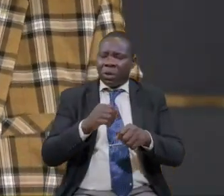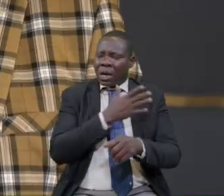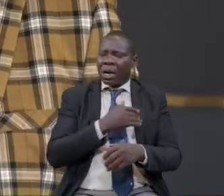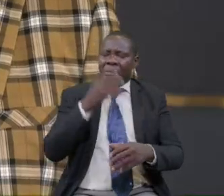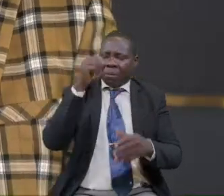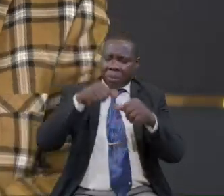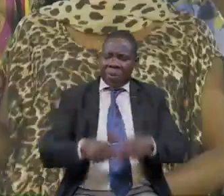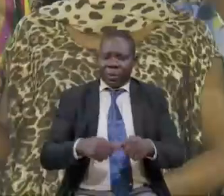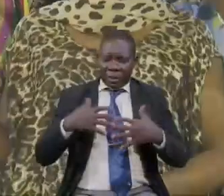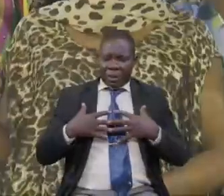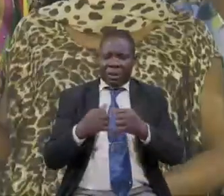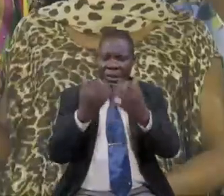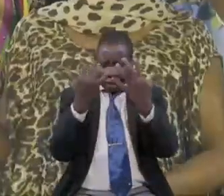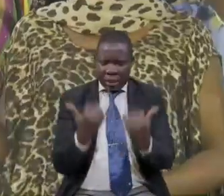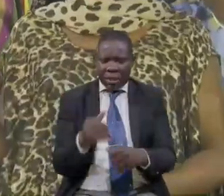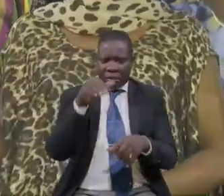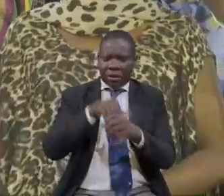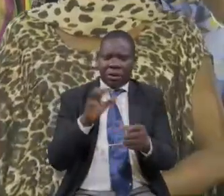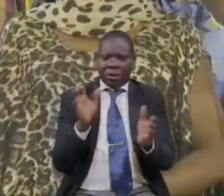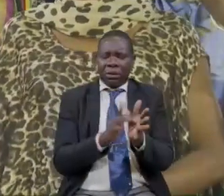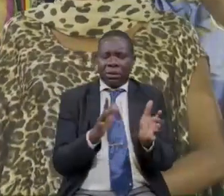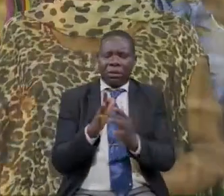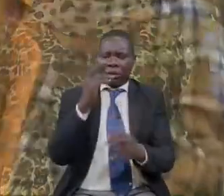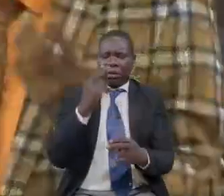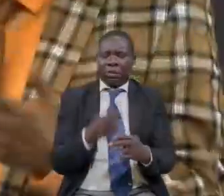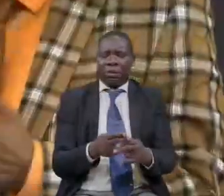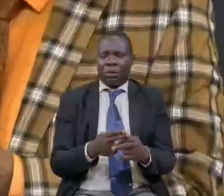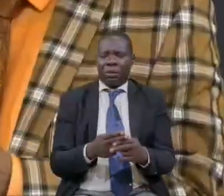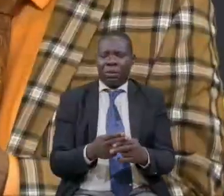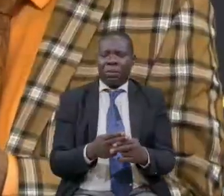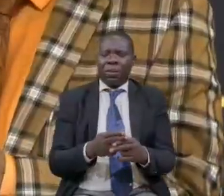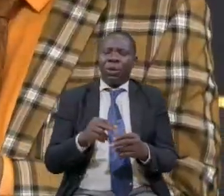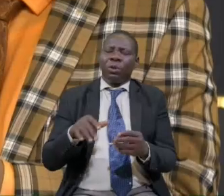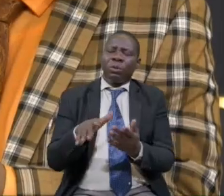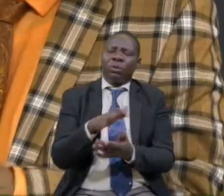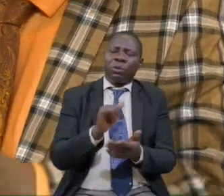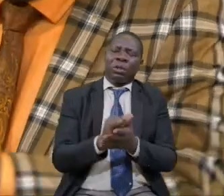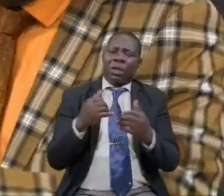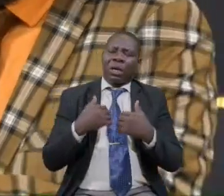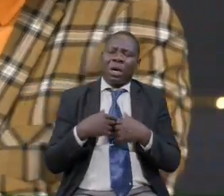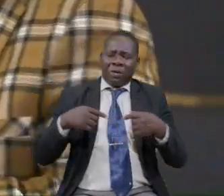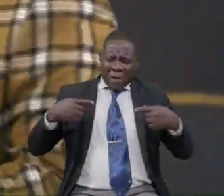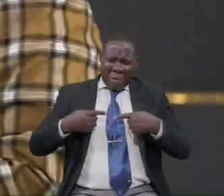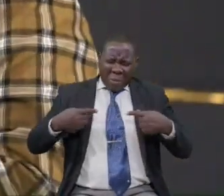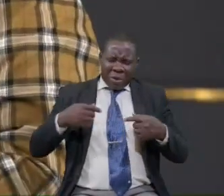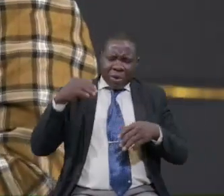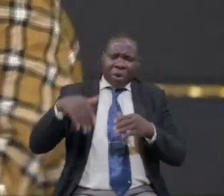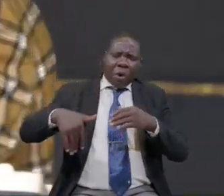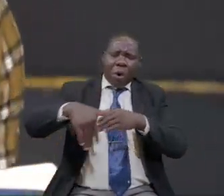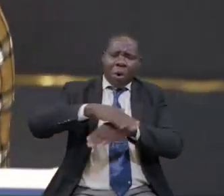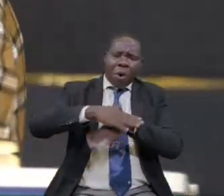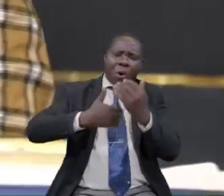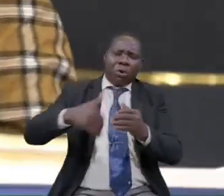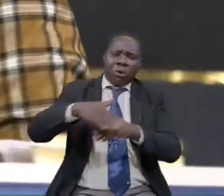in Jesus' name. And those who have pains all over the body, I pray all those